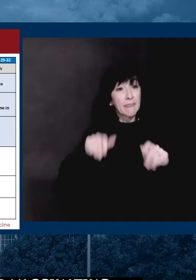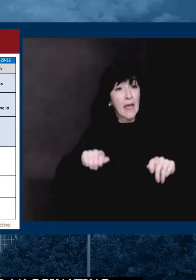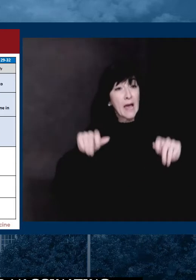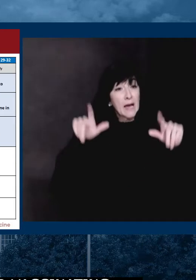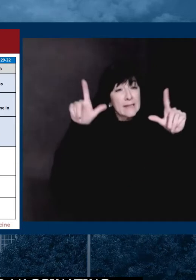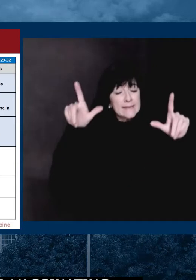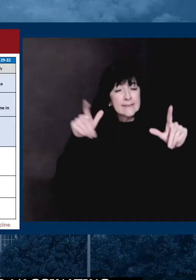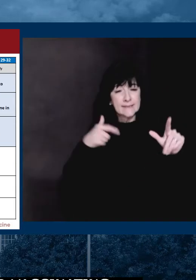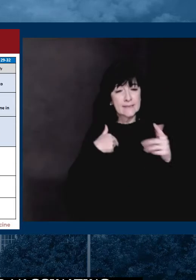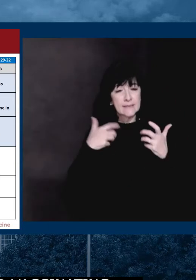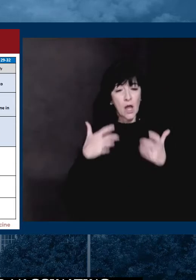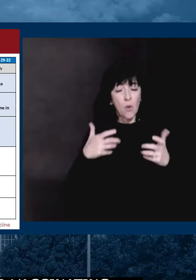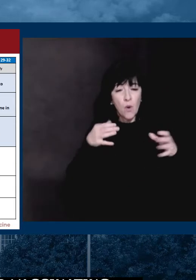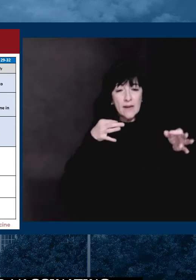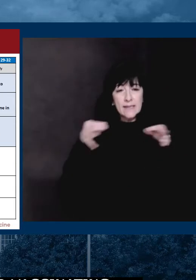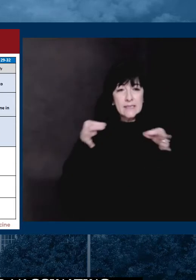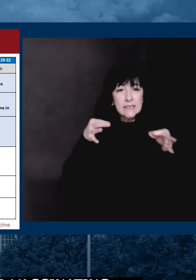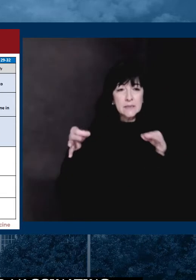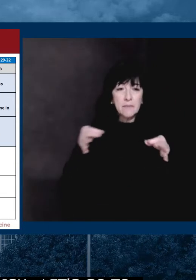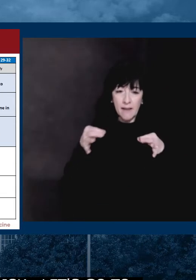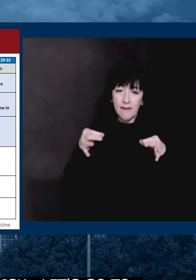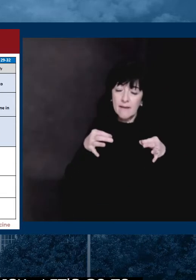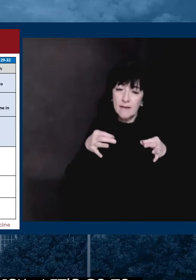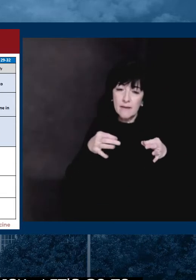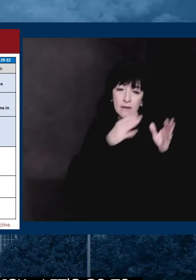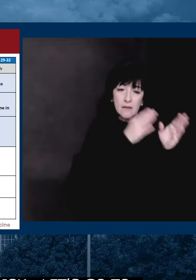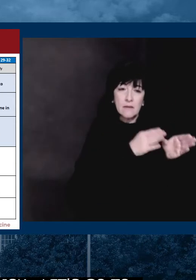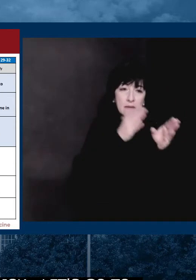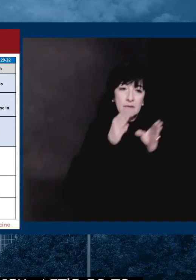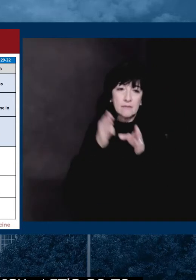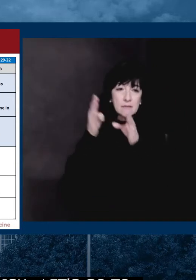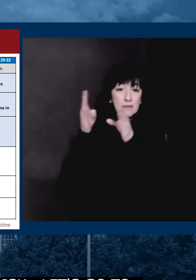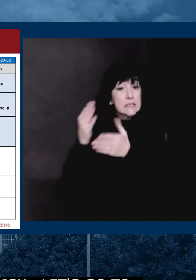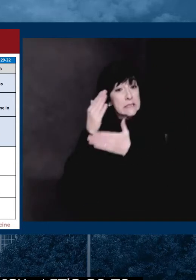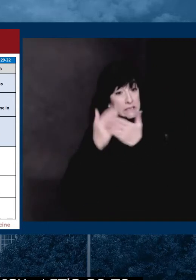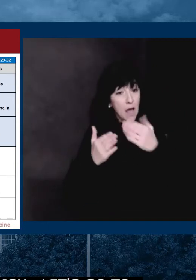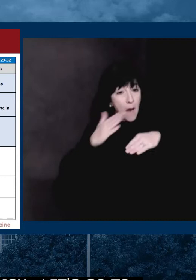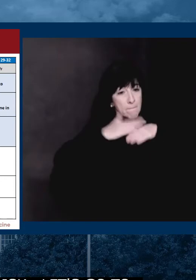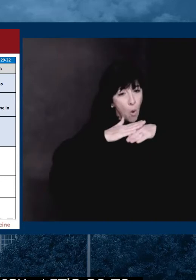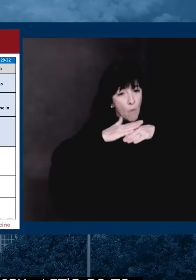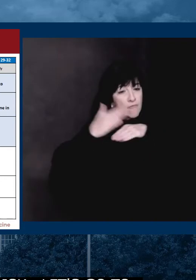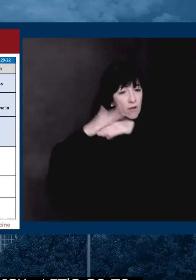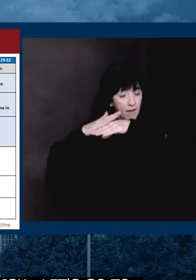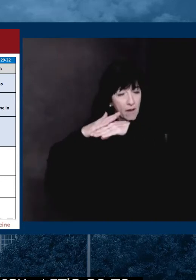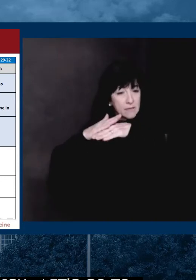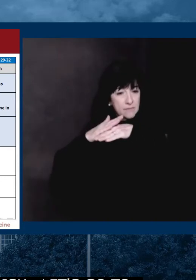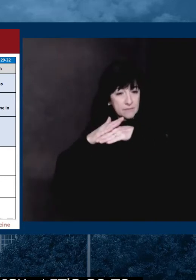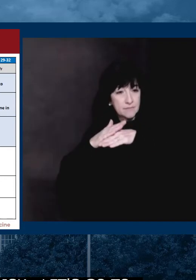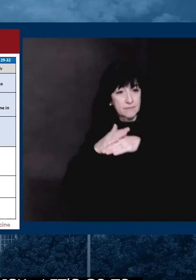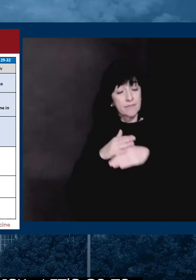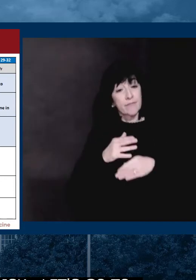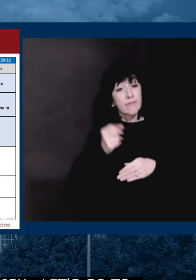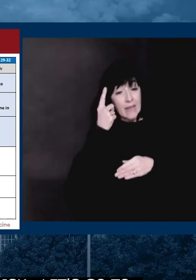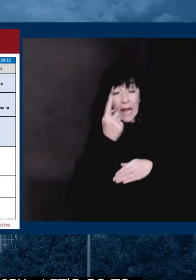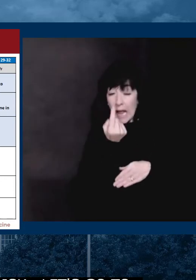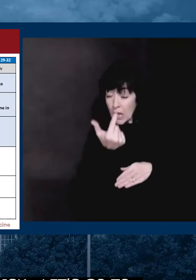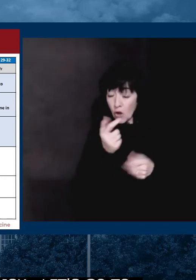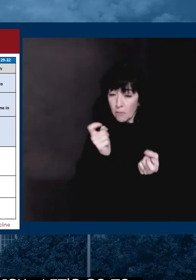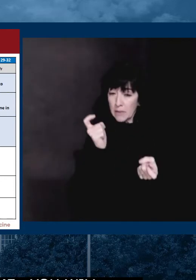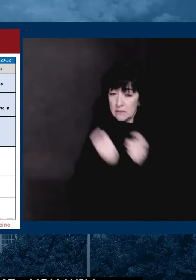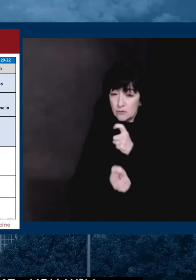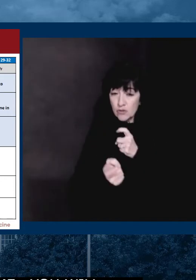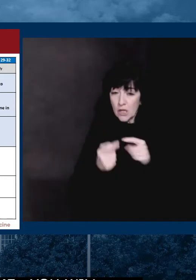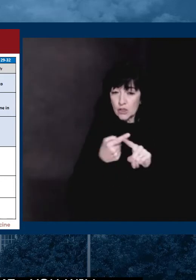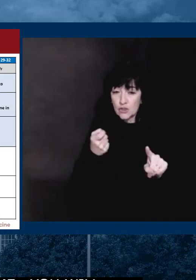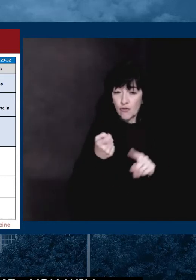the time frame. And you will notice that this is a little bit of a shift, but we have learned that we are receiving a little